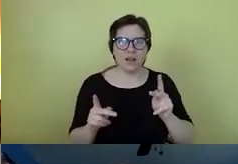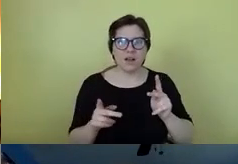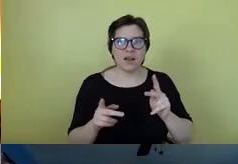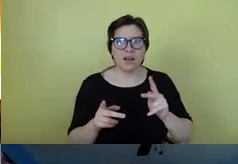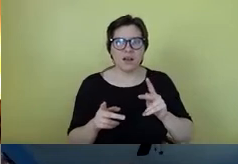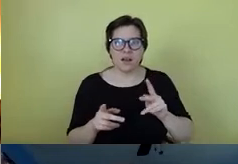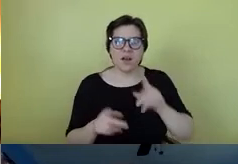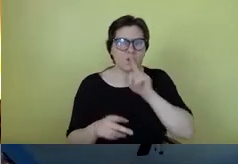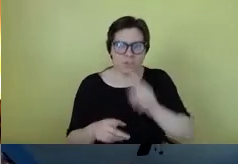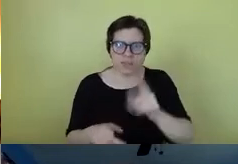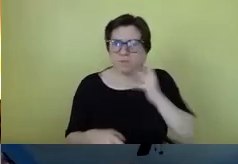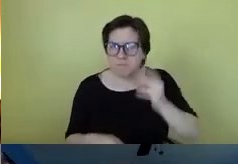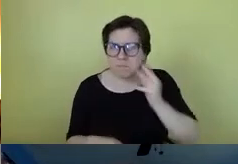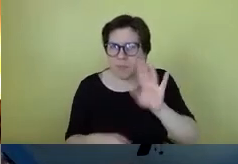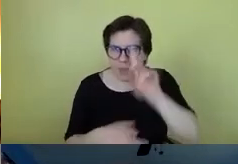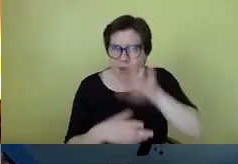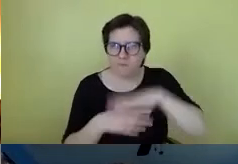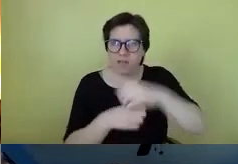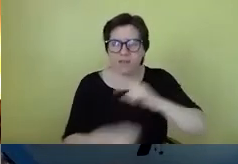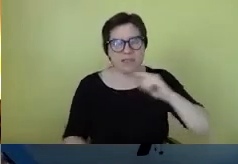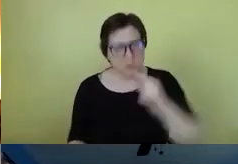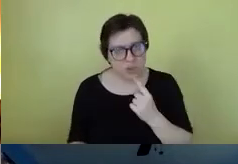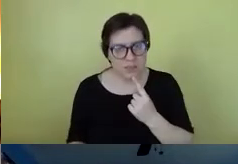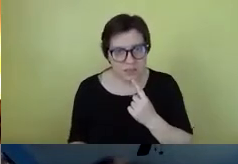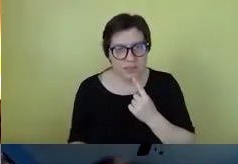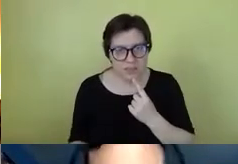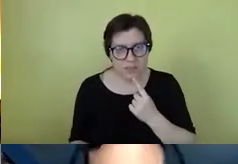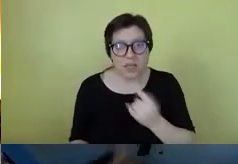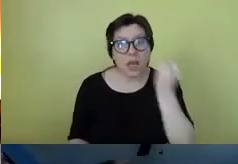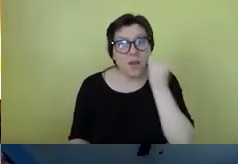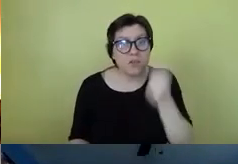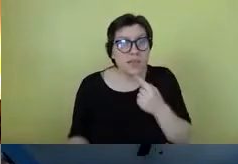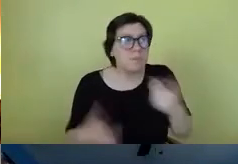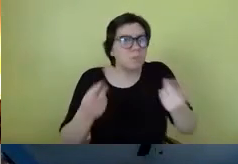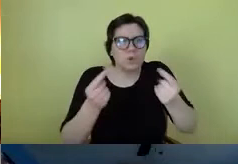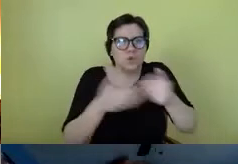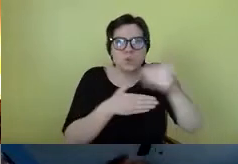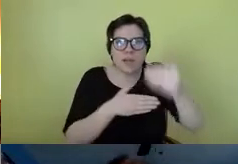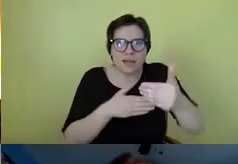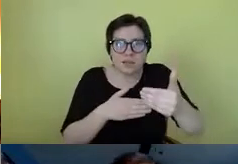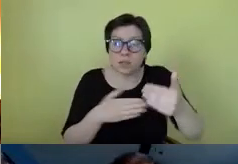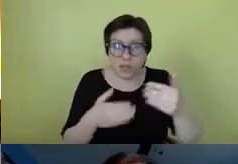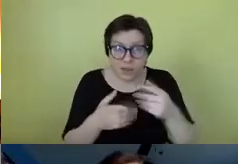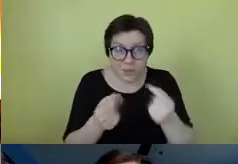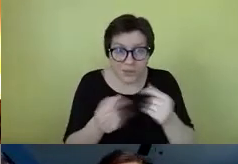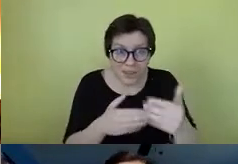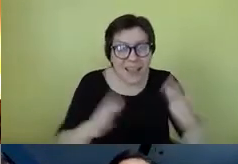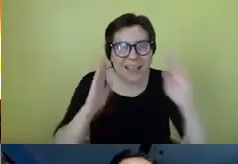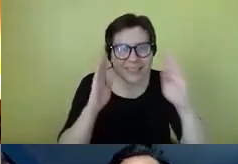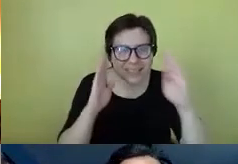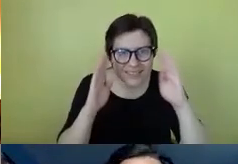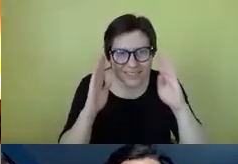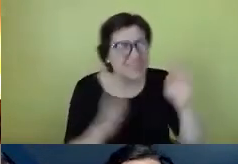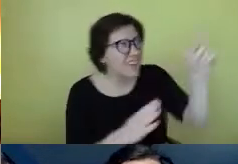faith seriously. And if you say, well, what do we do next? Listen. This morning, as I